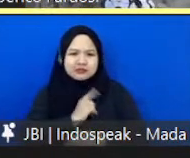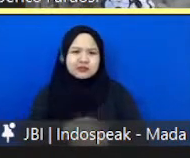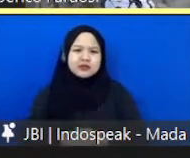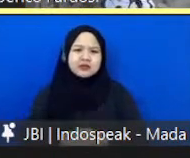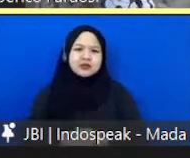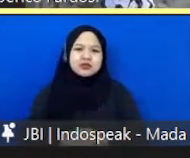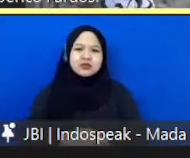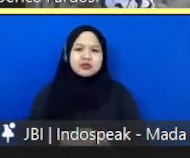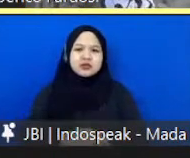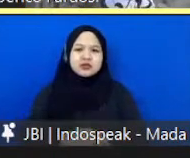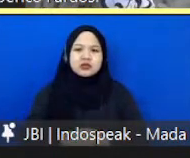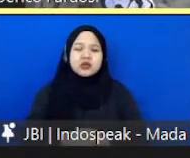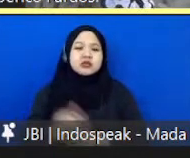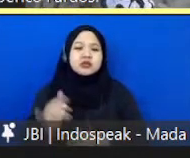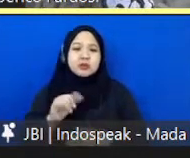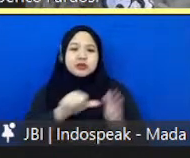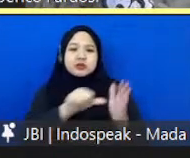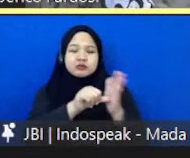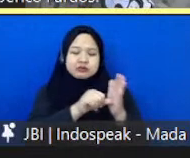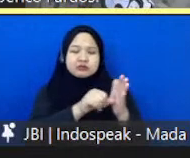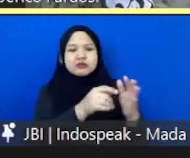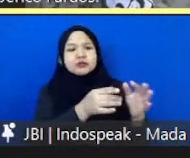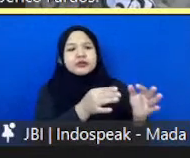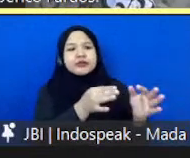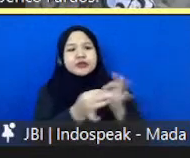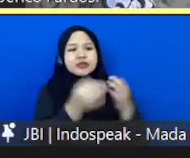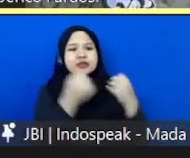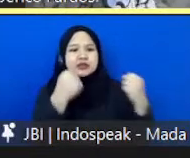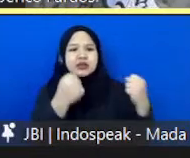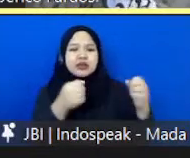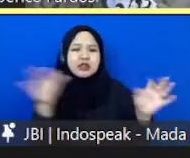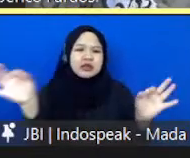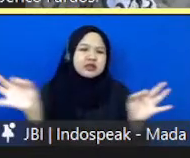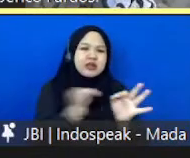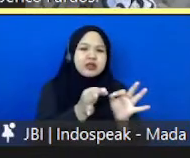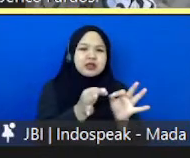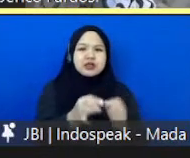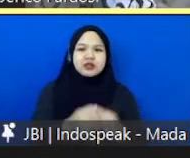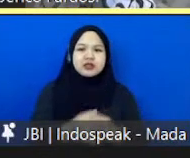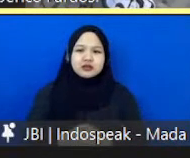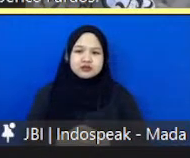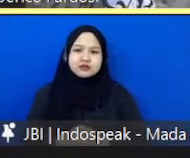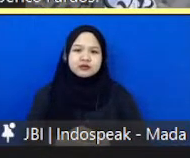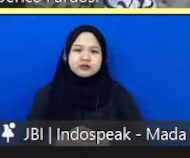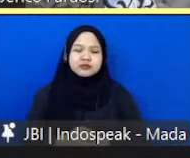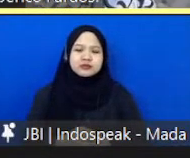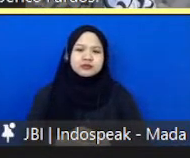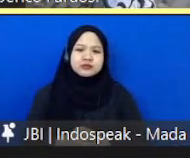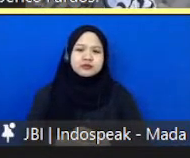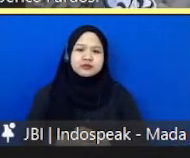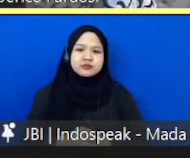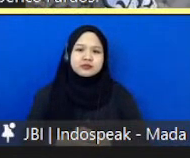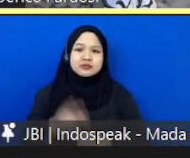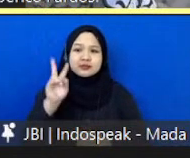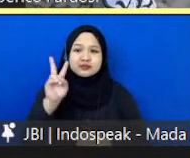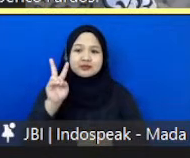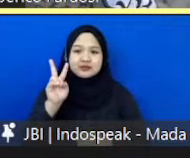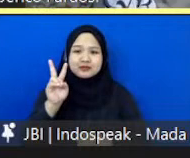the closest health facility. I'm going to conclude in the next, two slides, if